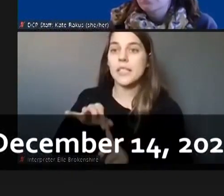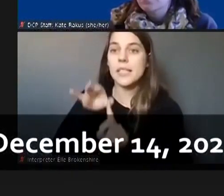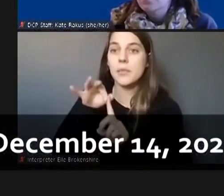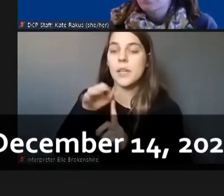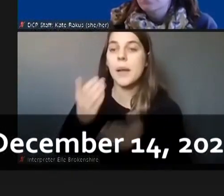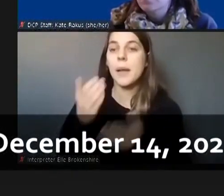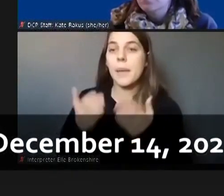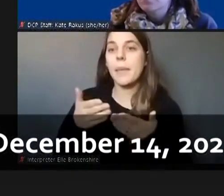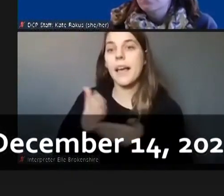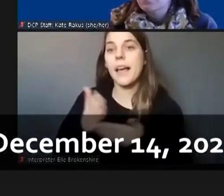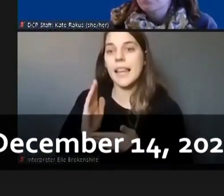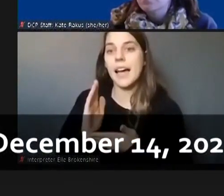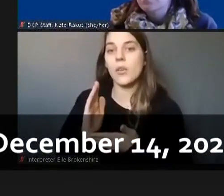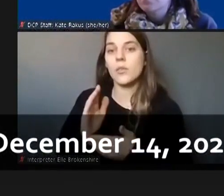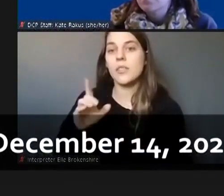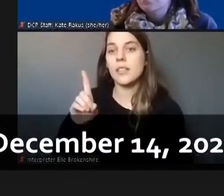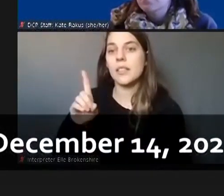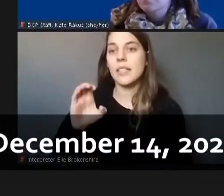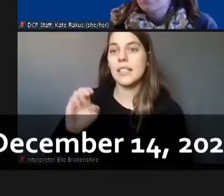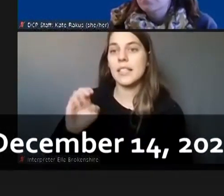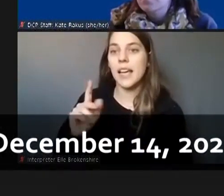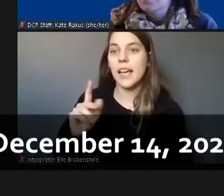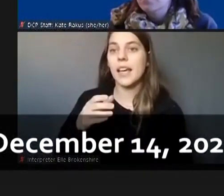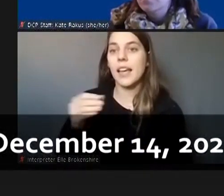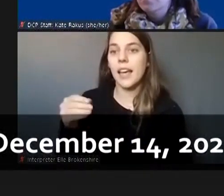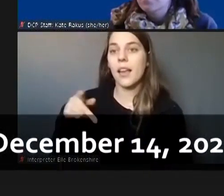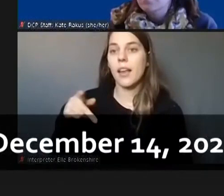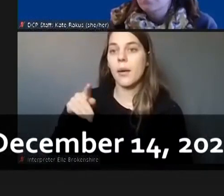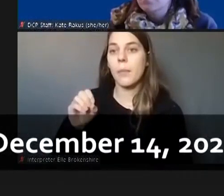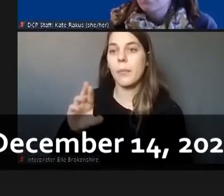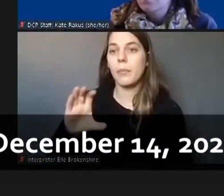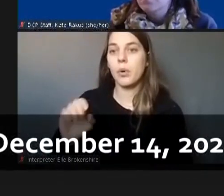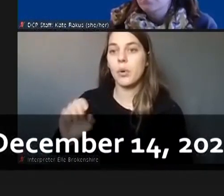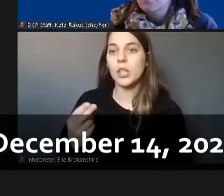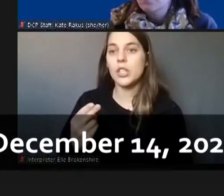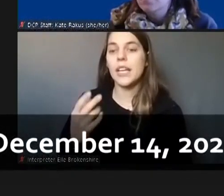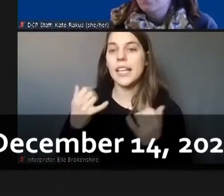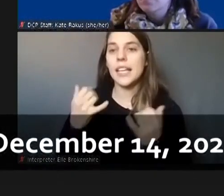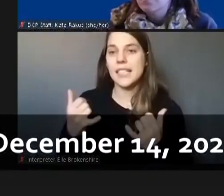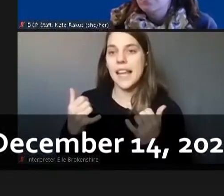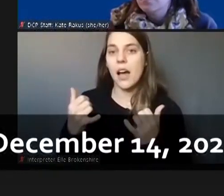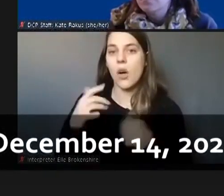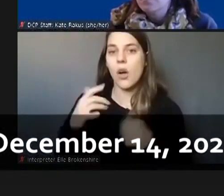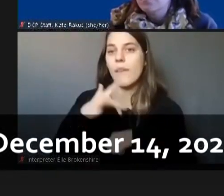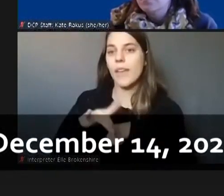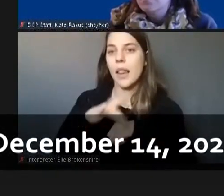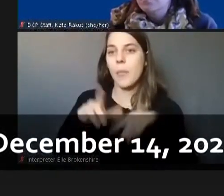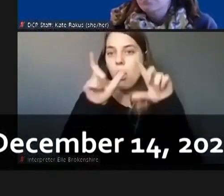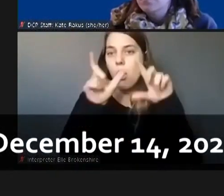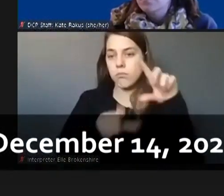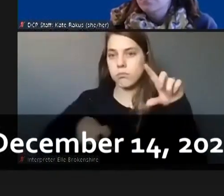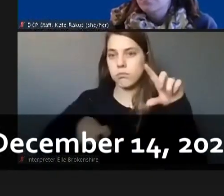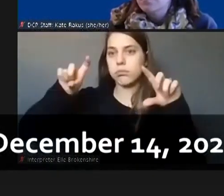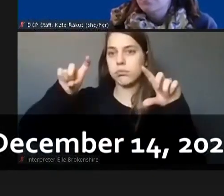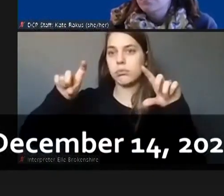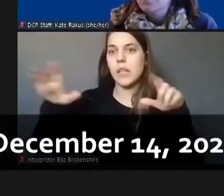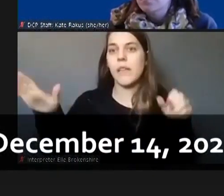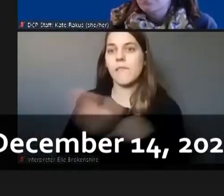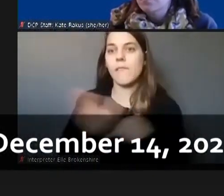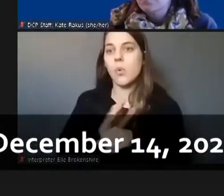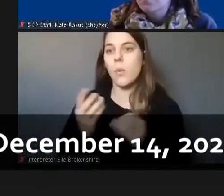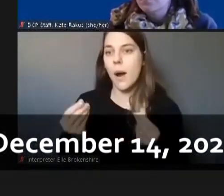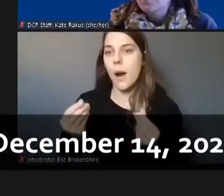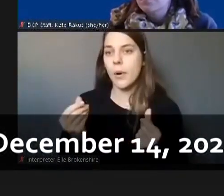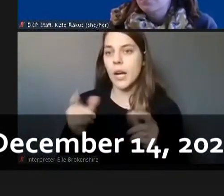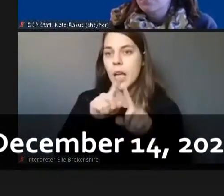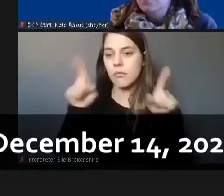a deck and a porch is opened up to really all of the property. Now